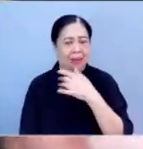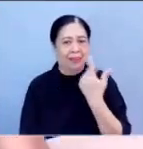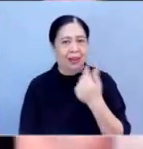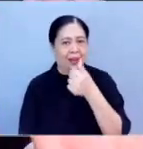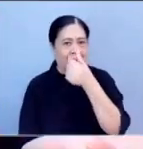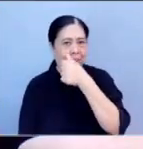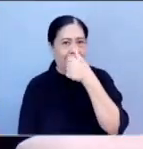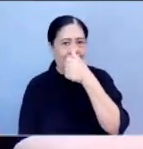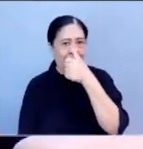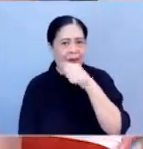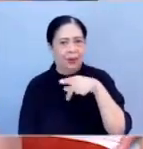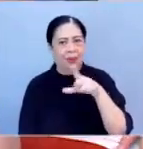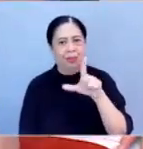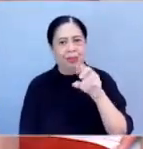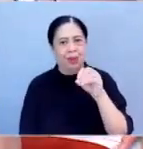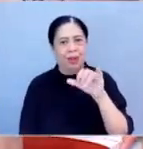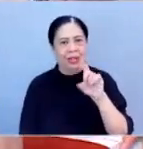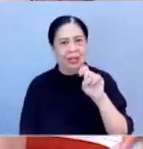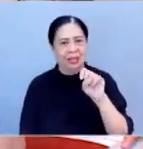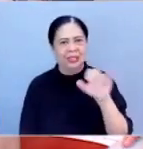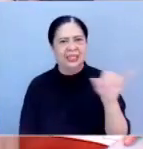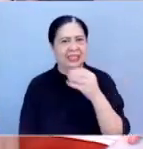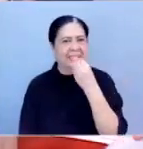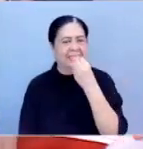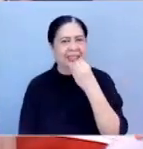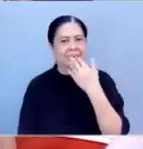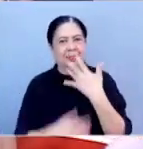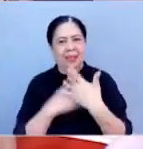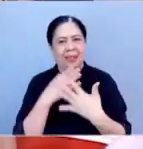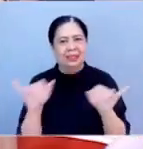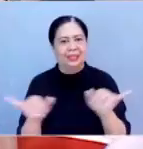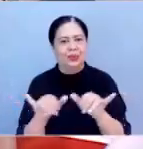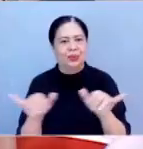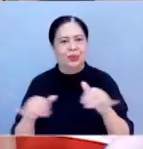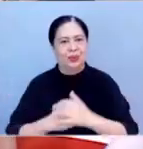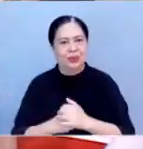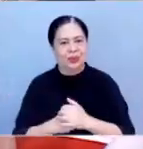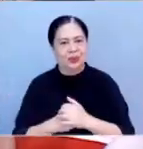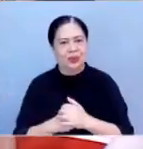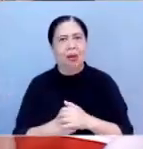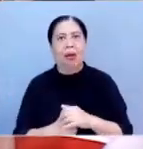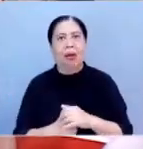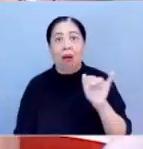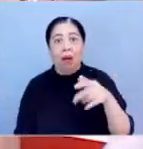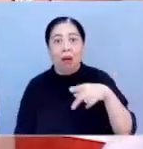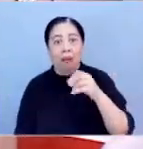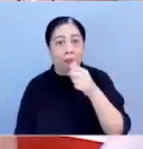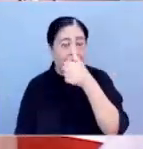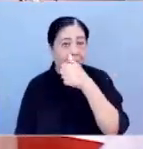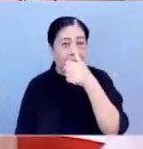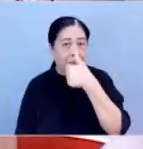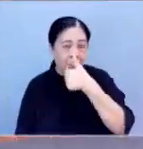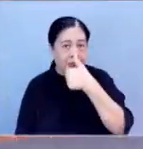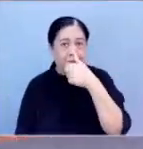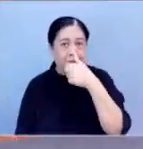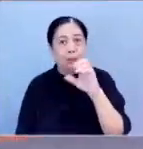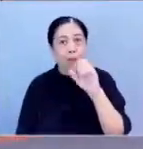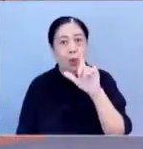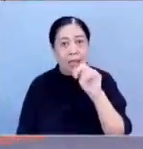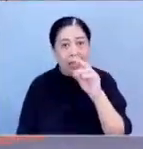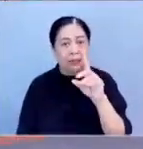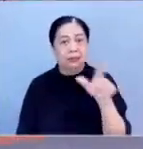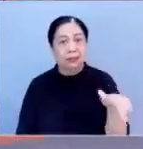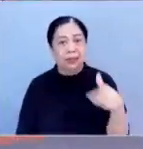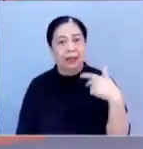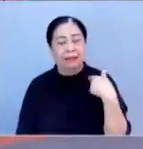grew up. There's blood stews and stuff like that. Yeah. May dinuguan pala sa Poland. Oh, kasi they use Hindi lang